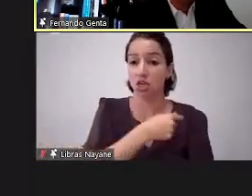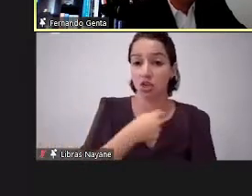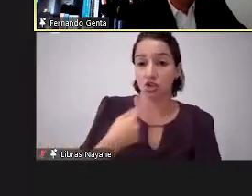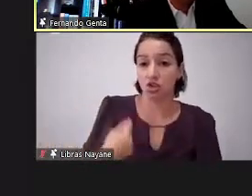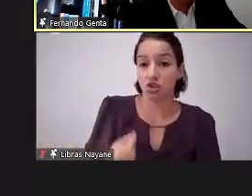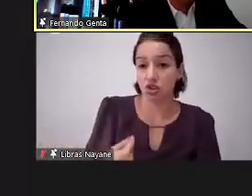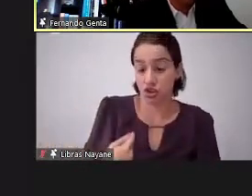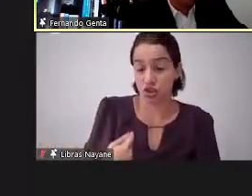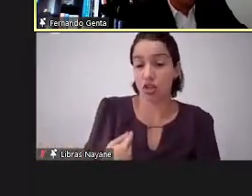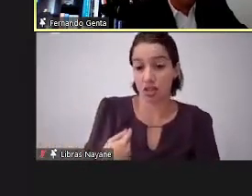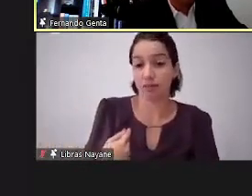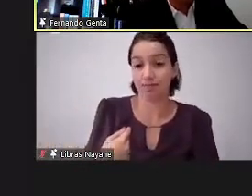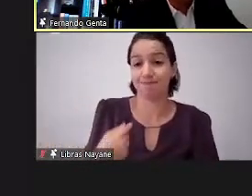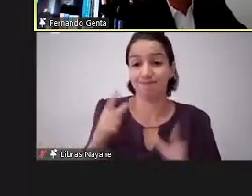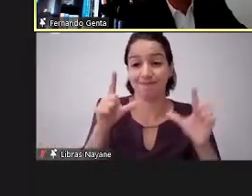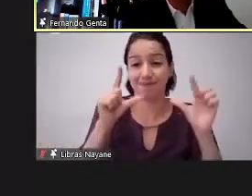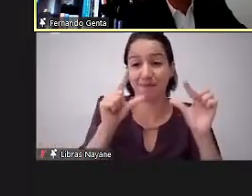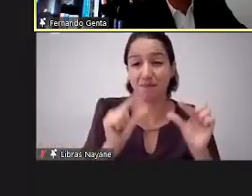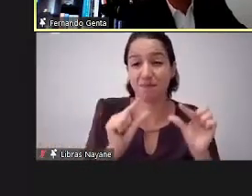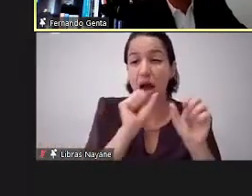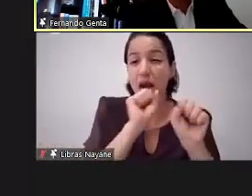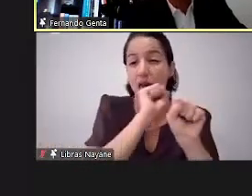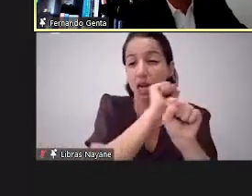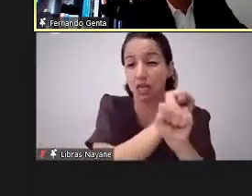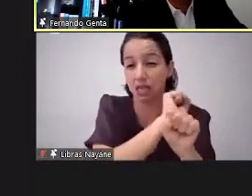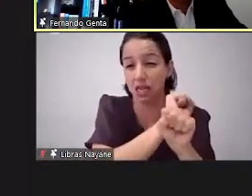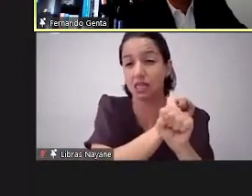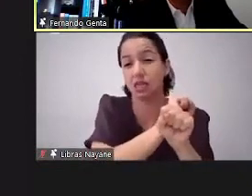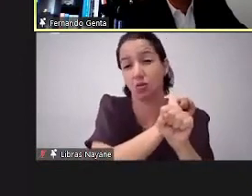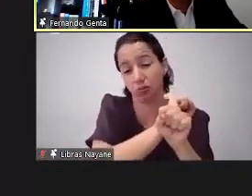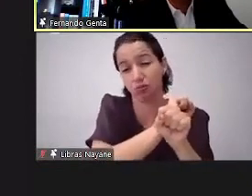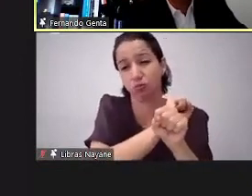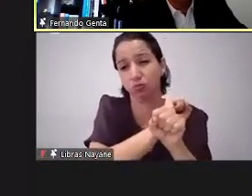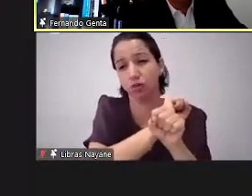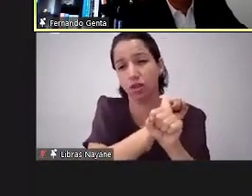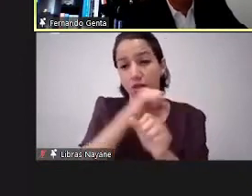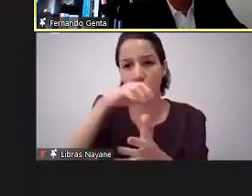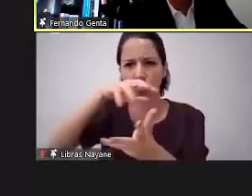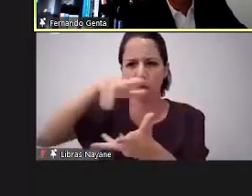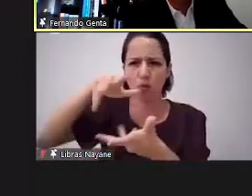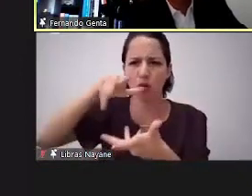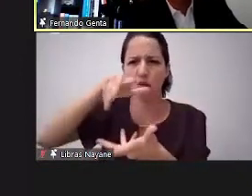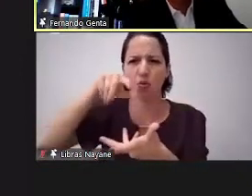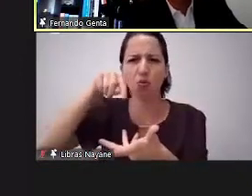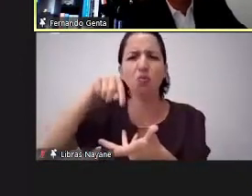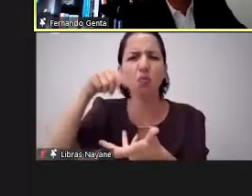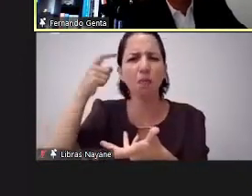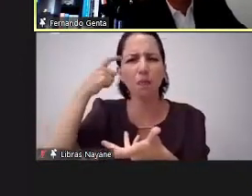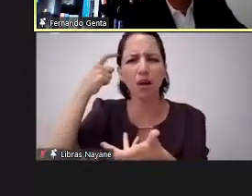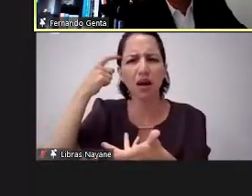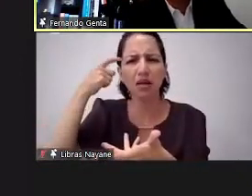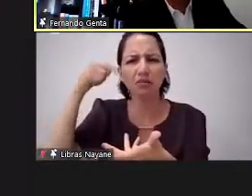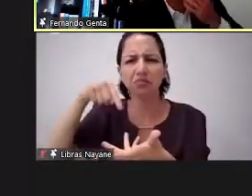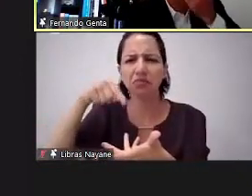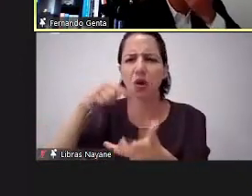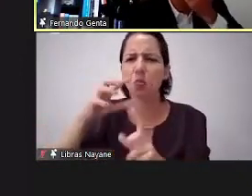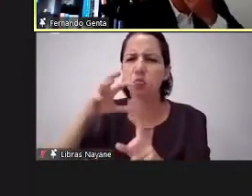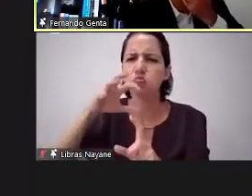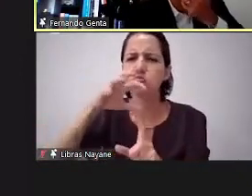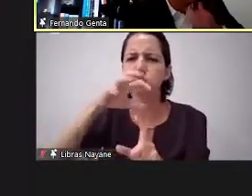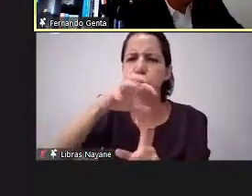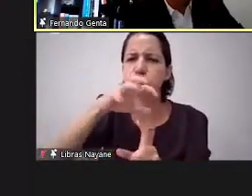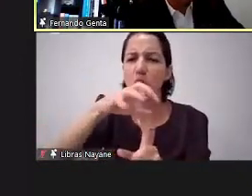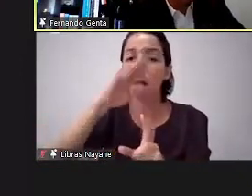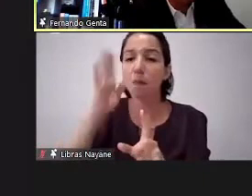Also, the situation in China reflects here. And this